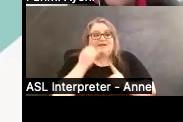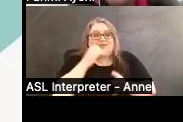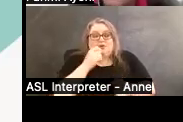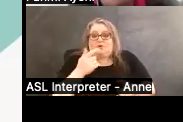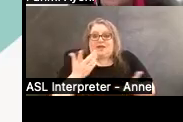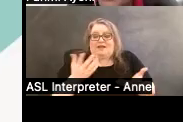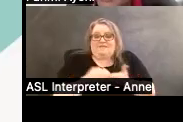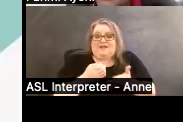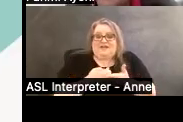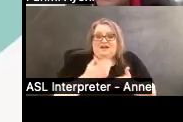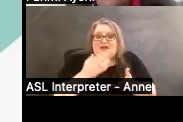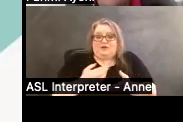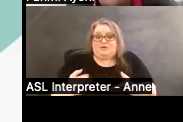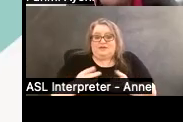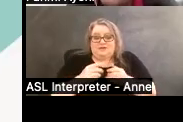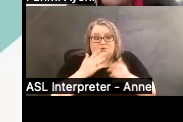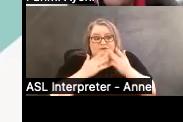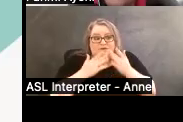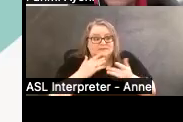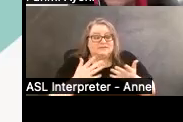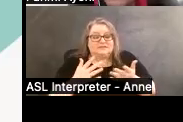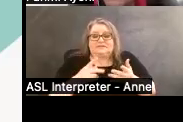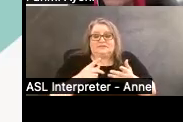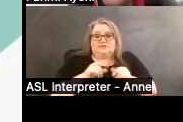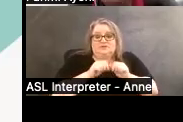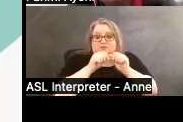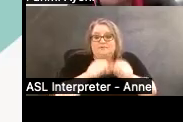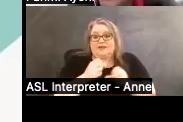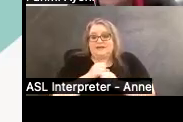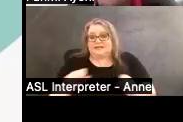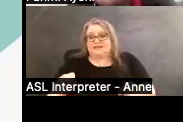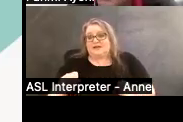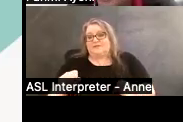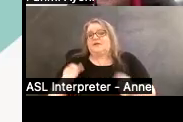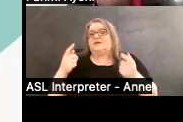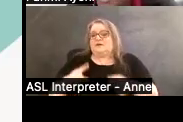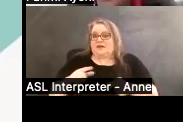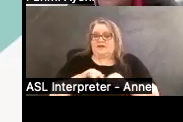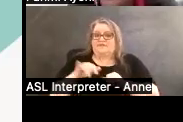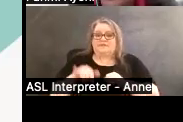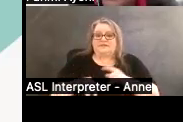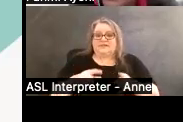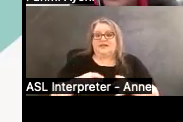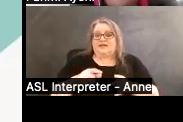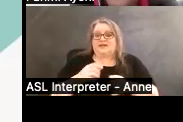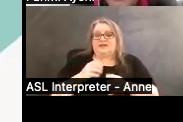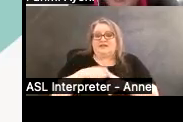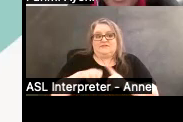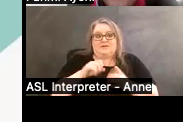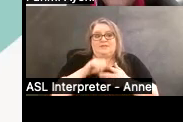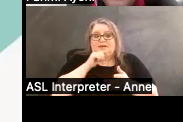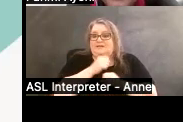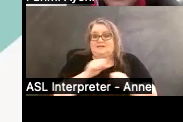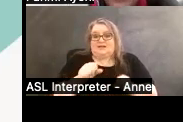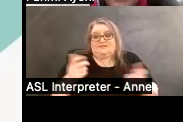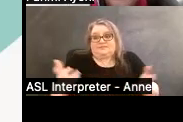to advance or maintain safety, and as such have to remain in unsafe environments and conditions.